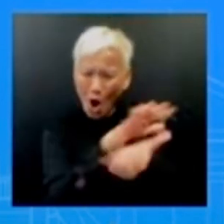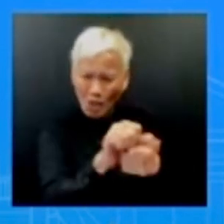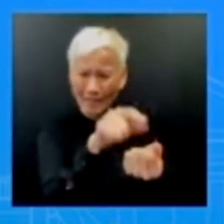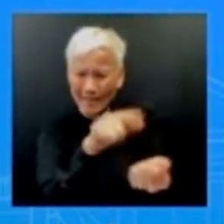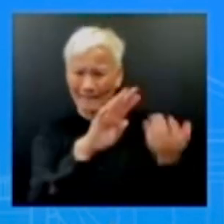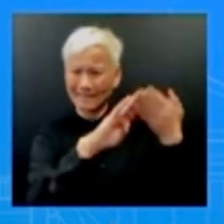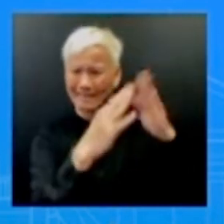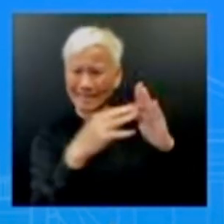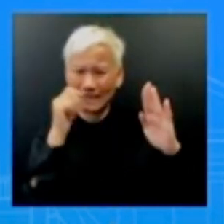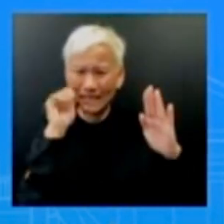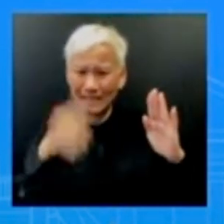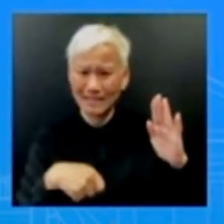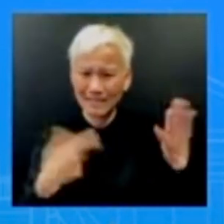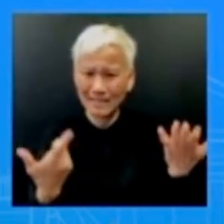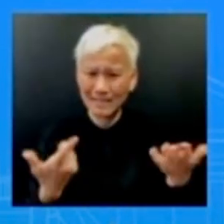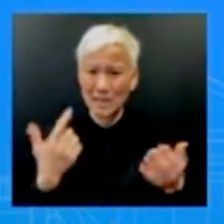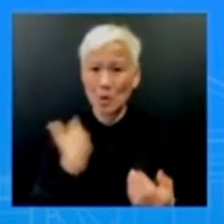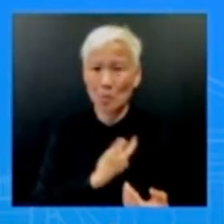But we'll let him speak